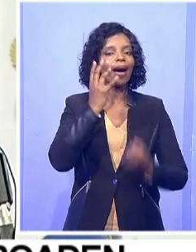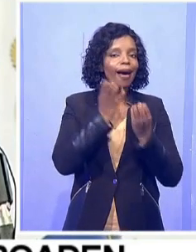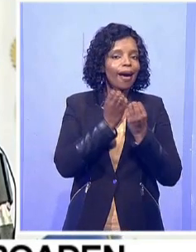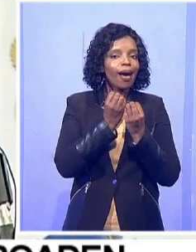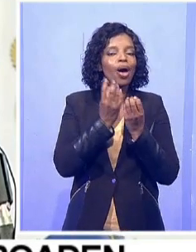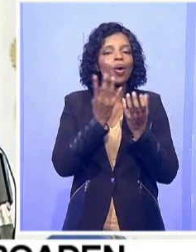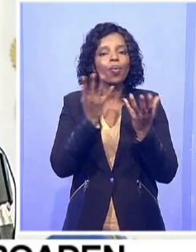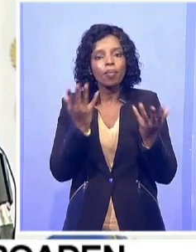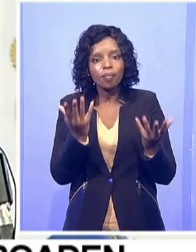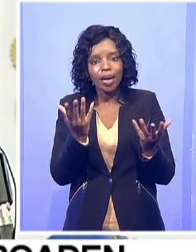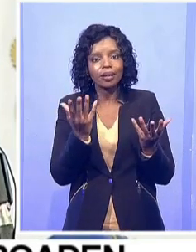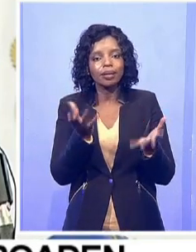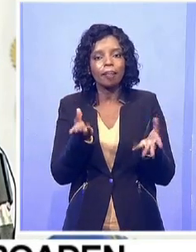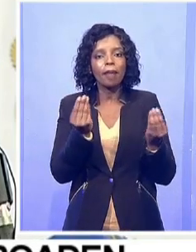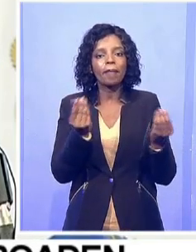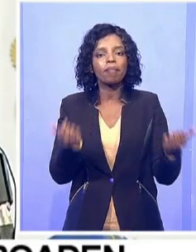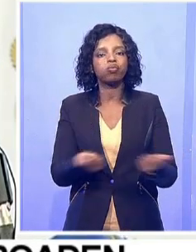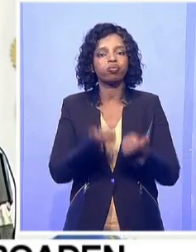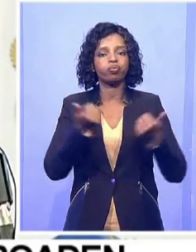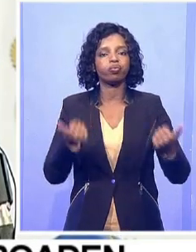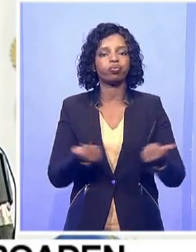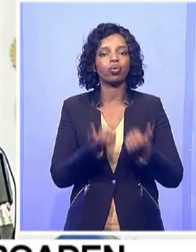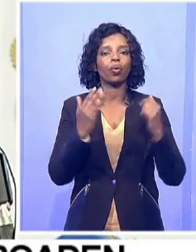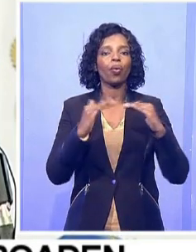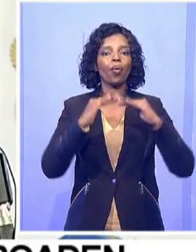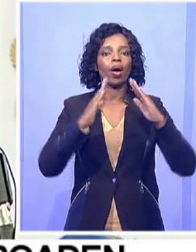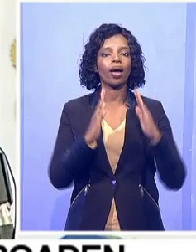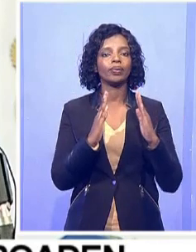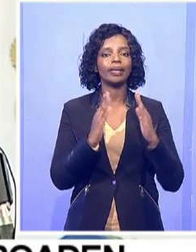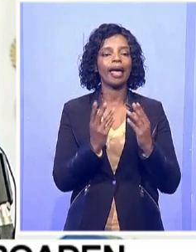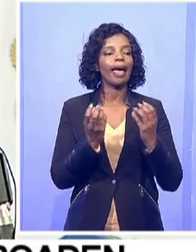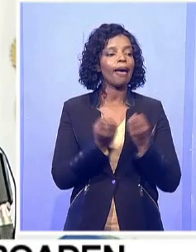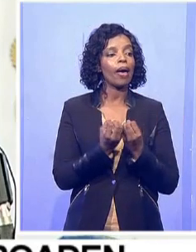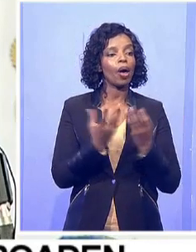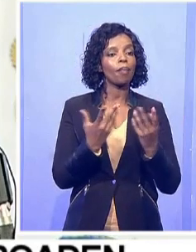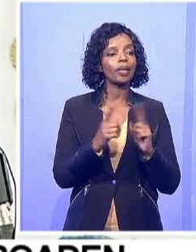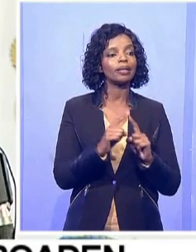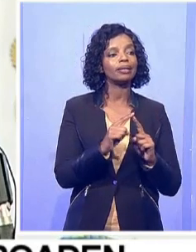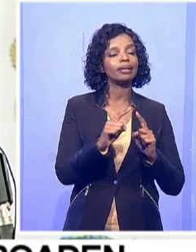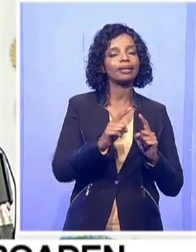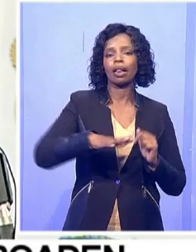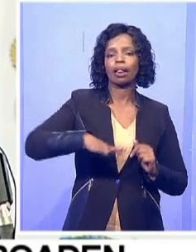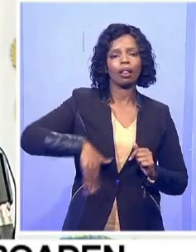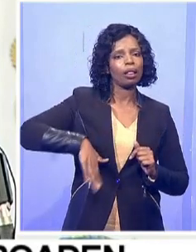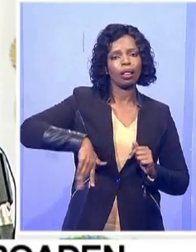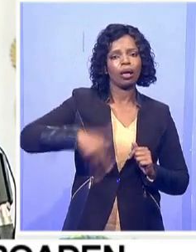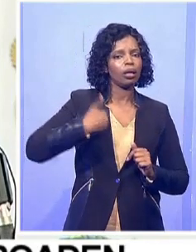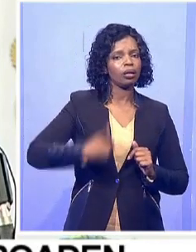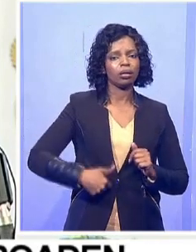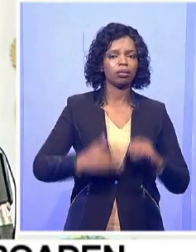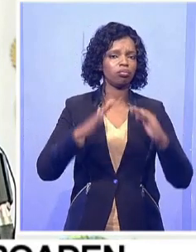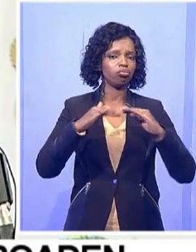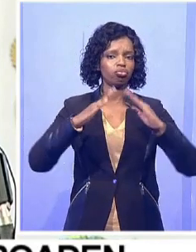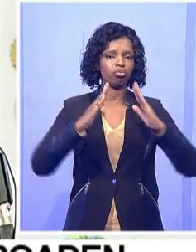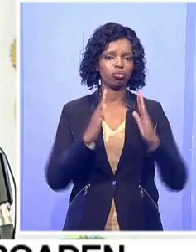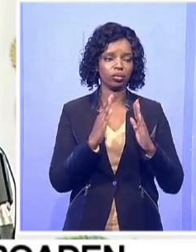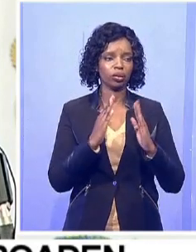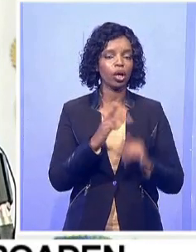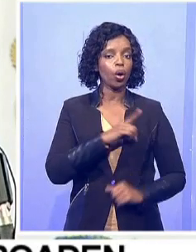are still outstanding, so that we can quickly budget for those and be able to help you.